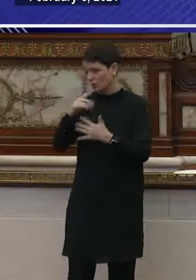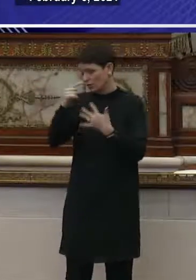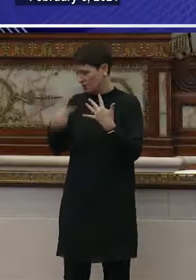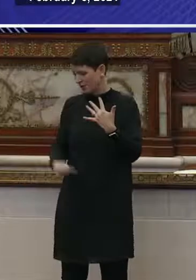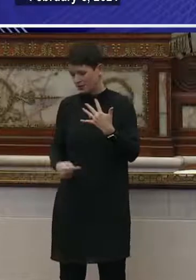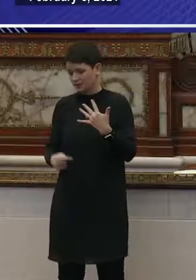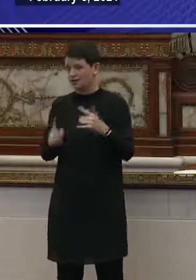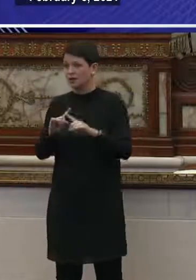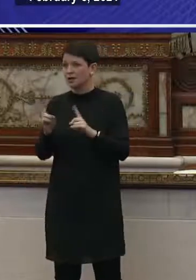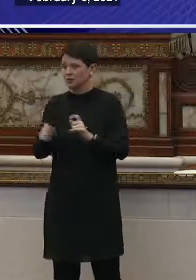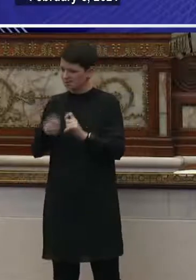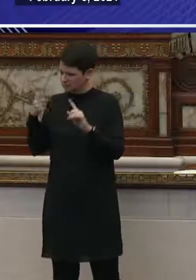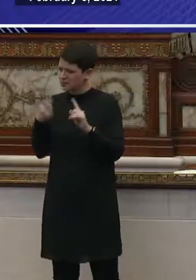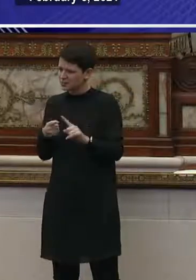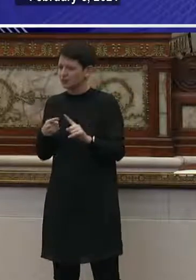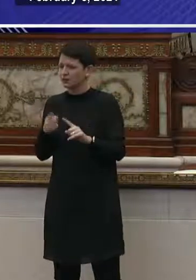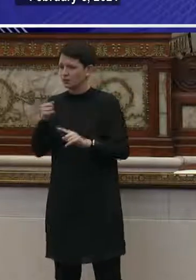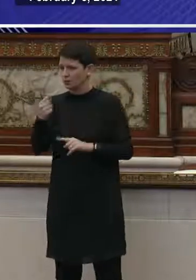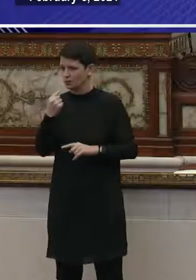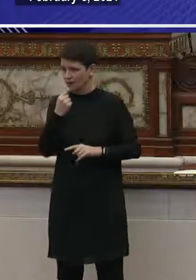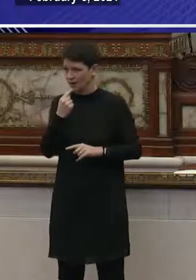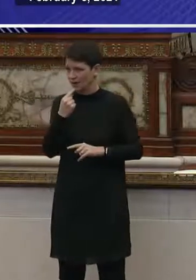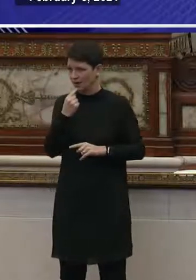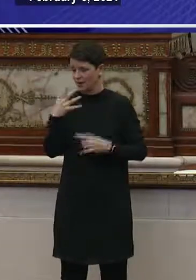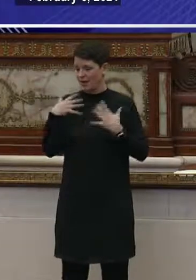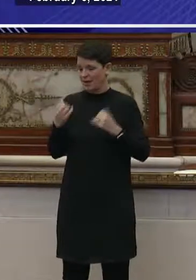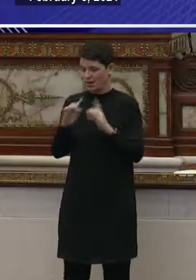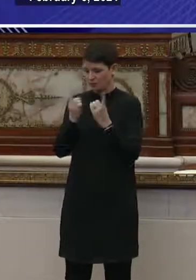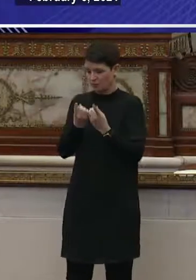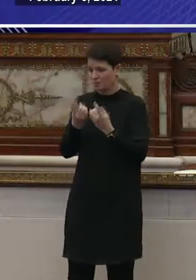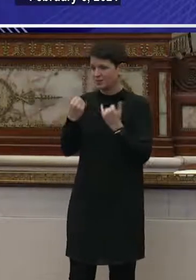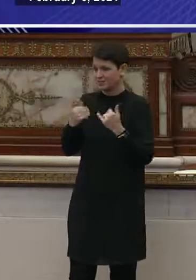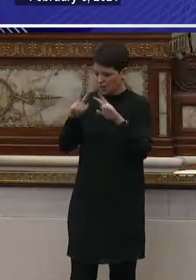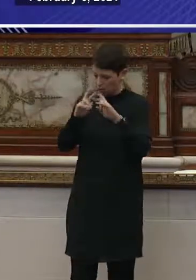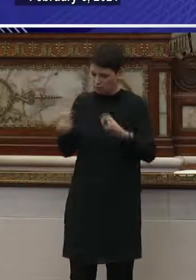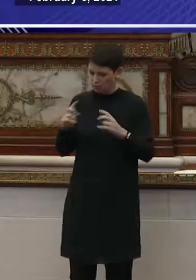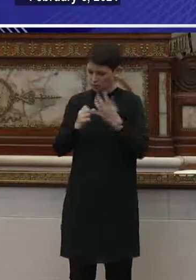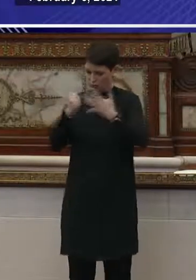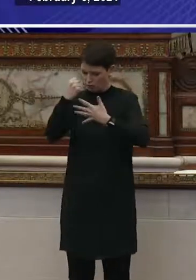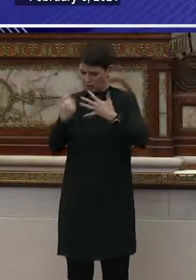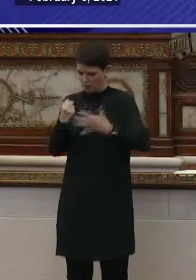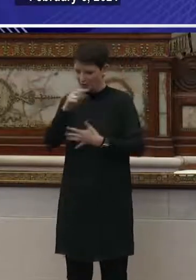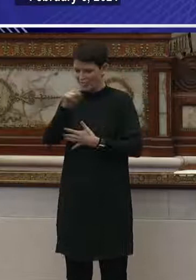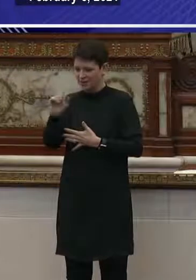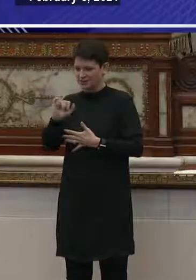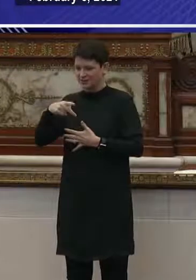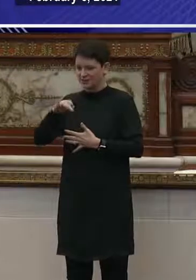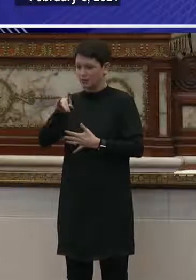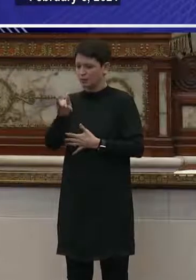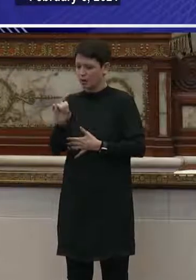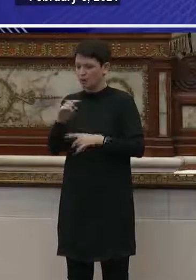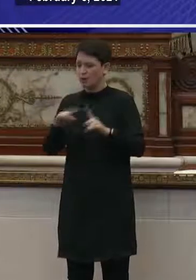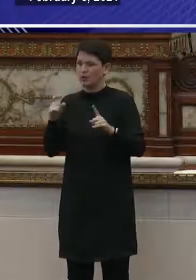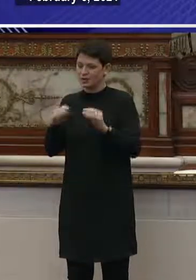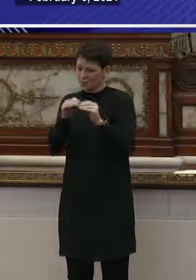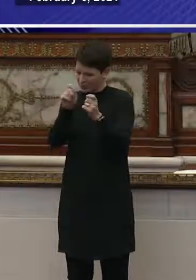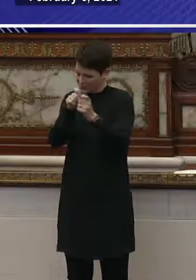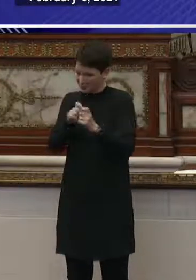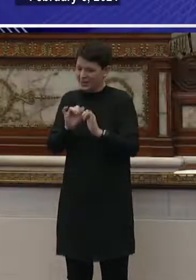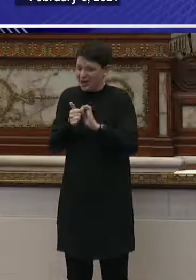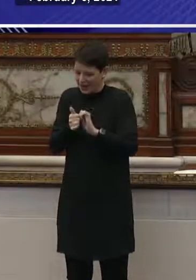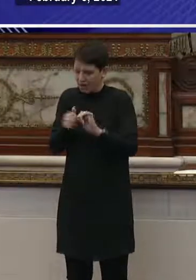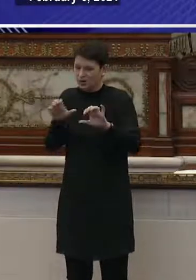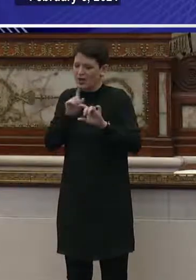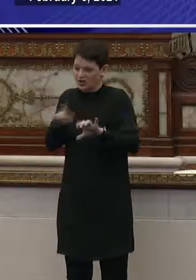these, but very specifically, you did say that the health department is now looking to prioritize zip codes, but we need more detail on how